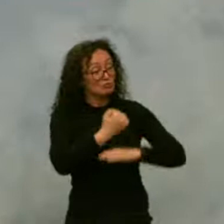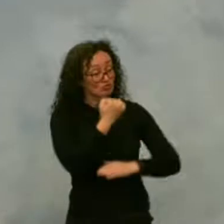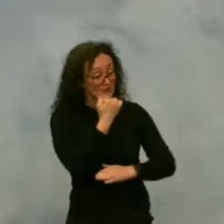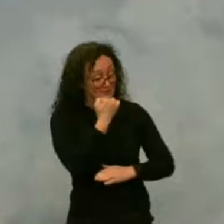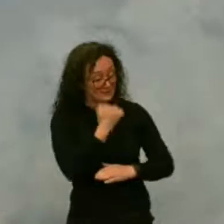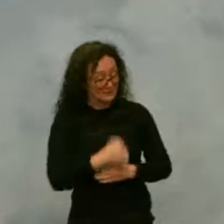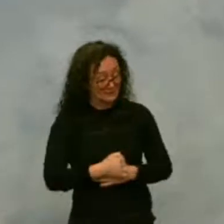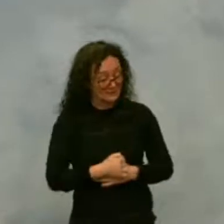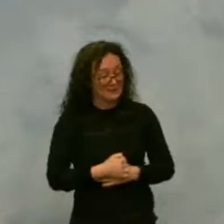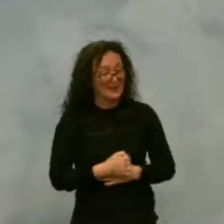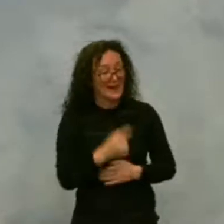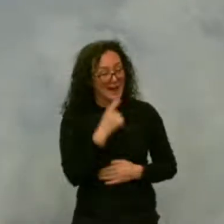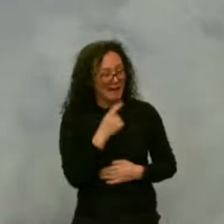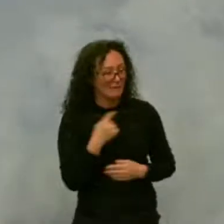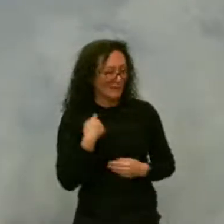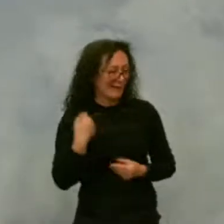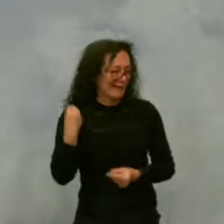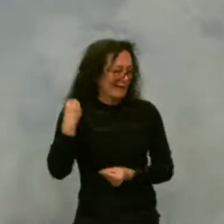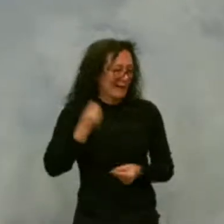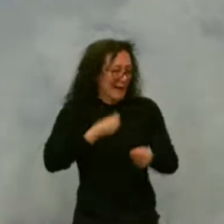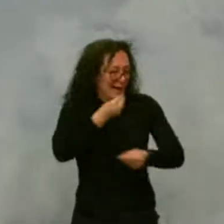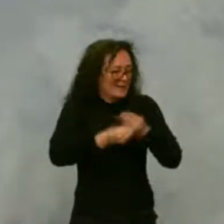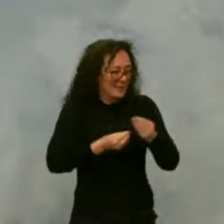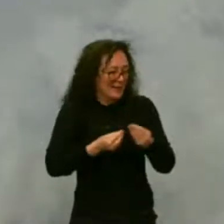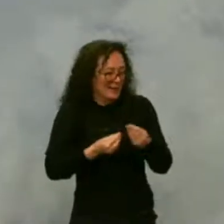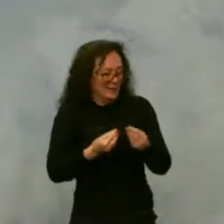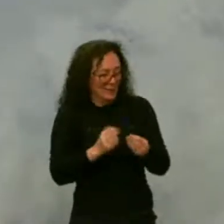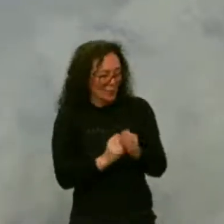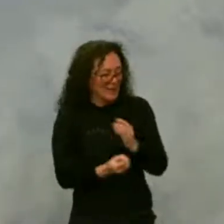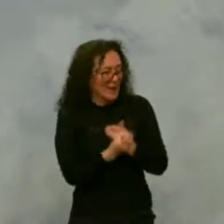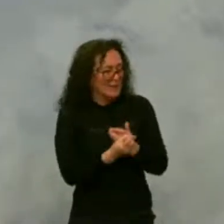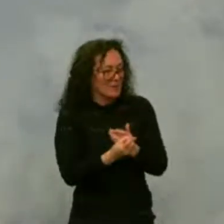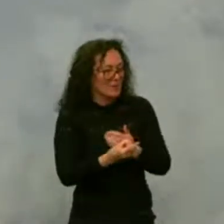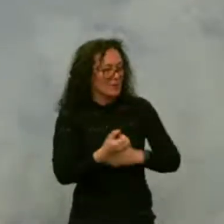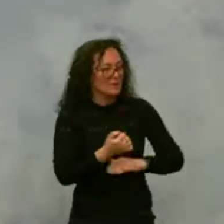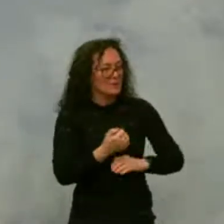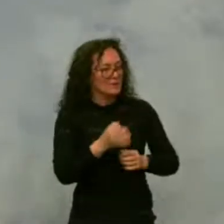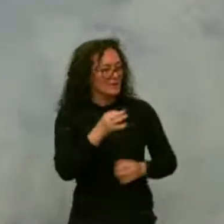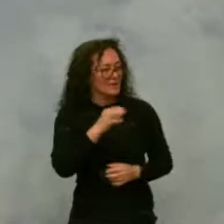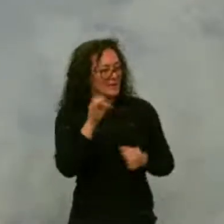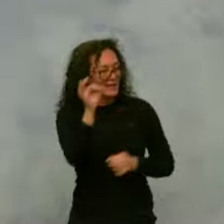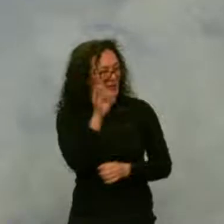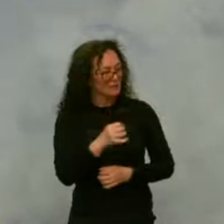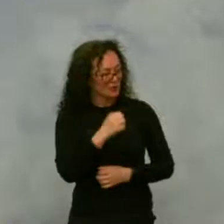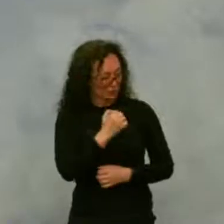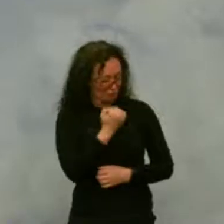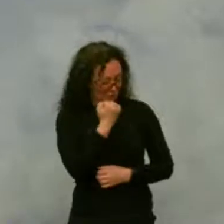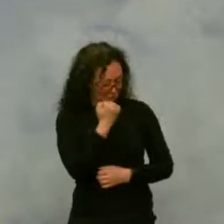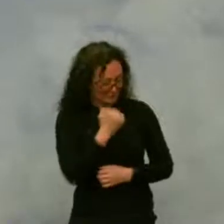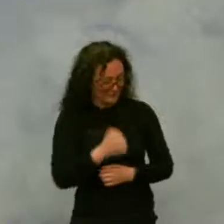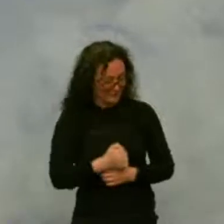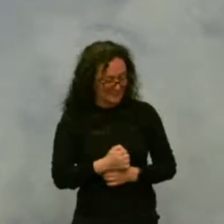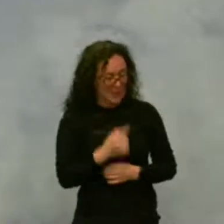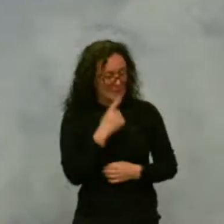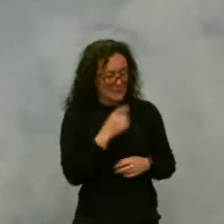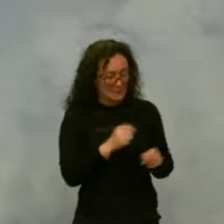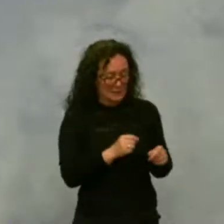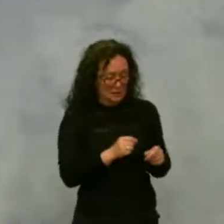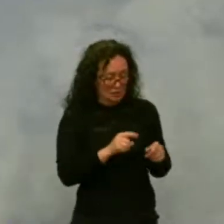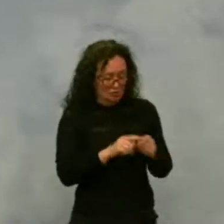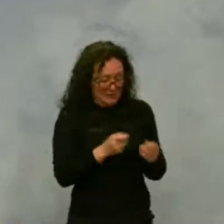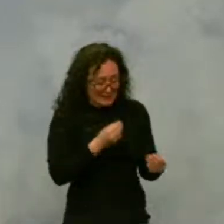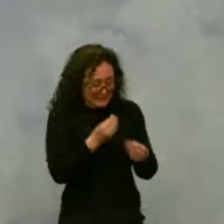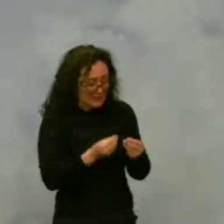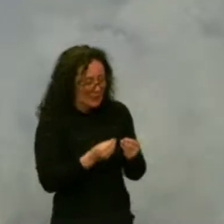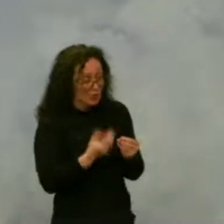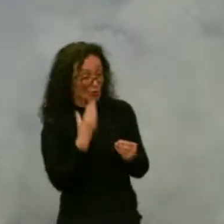that section for you. And what I've done is I've actually taken it beyond the report date of the 30th of June to report on the more recent changes in